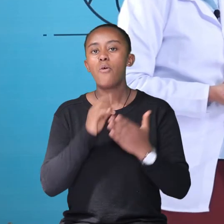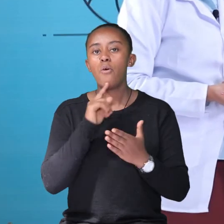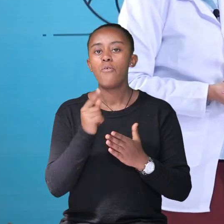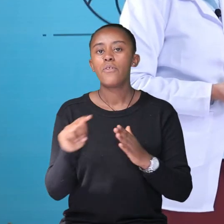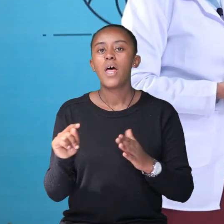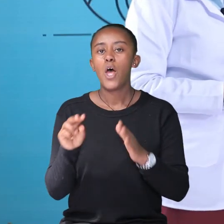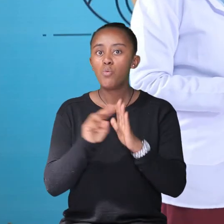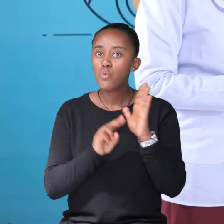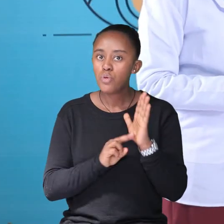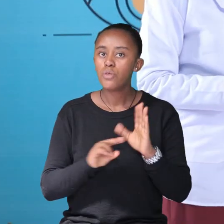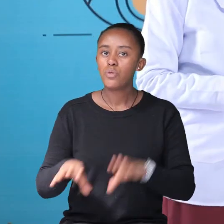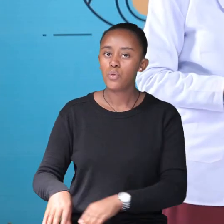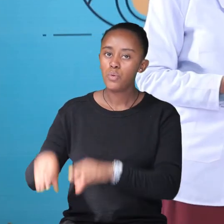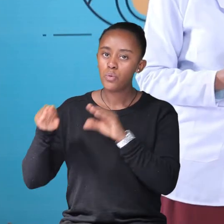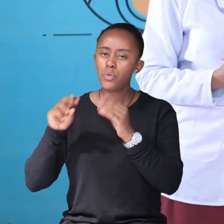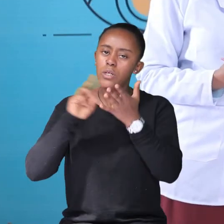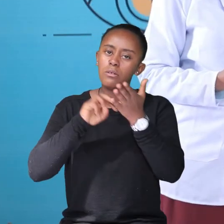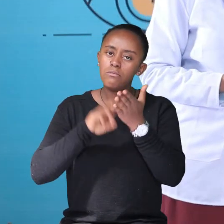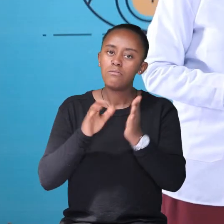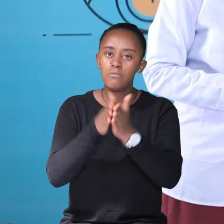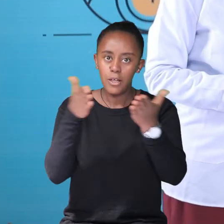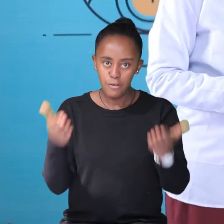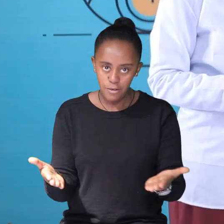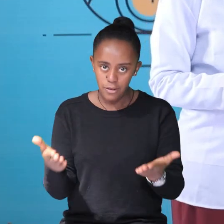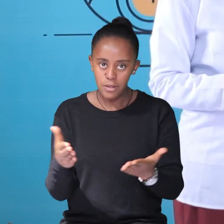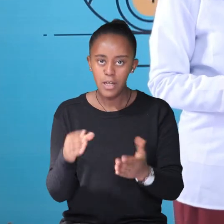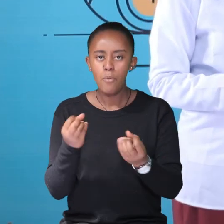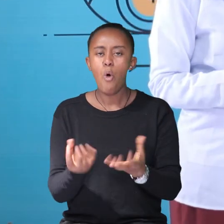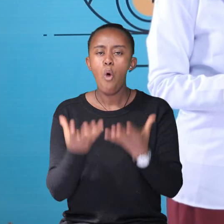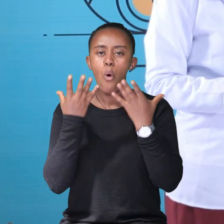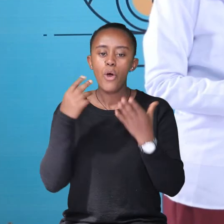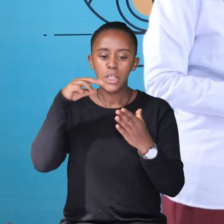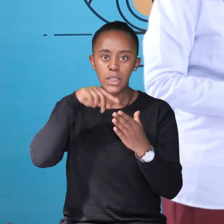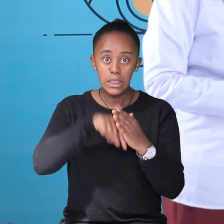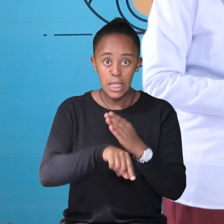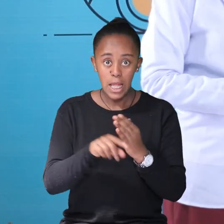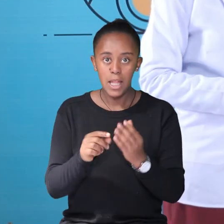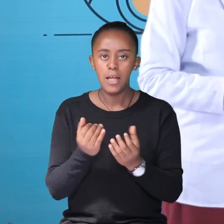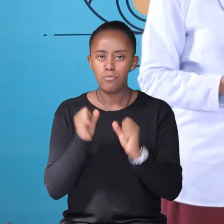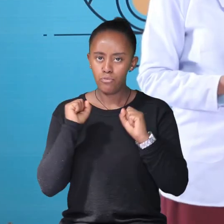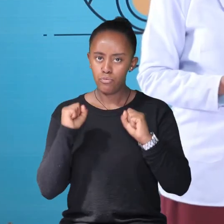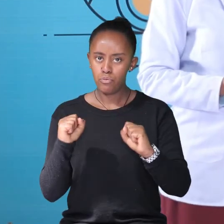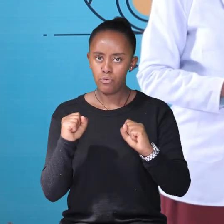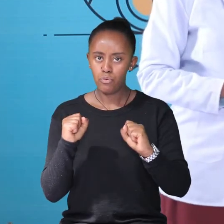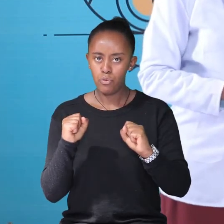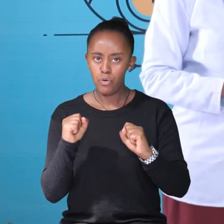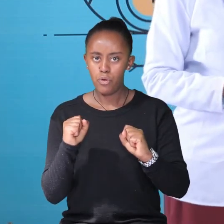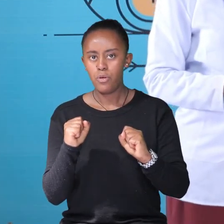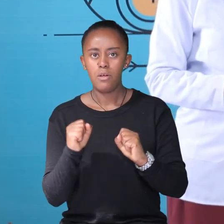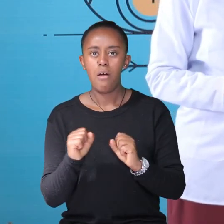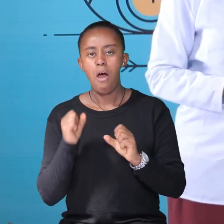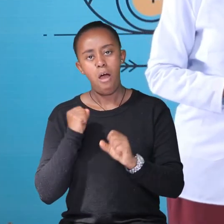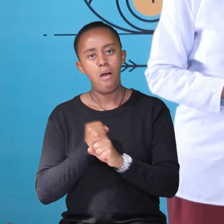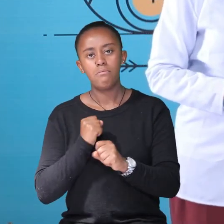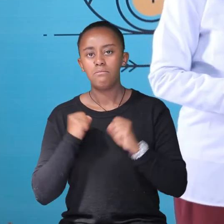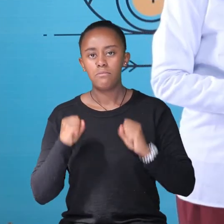photosynthesis part of the unit. So students, you have to read your textbook in more detail, and you have to be strong, you have to